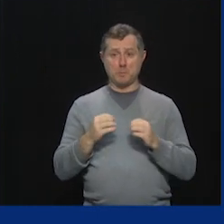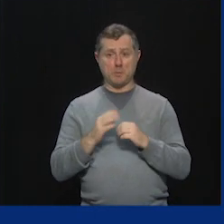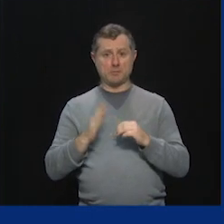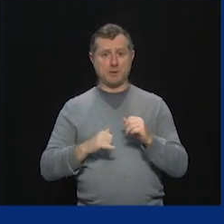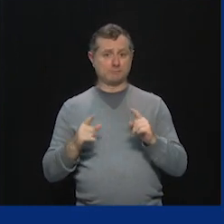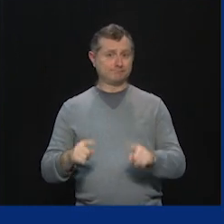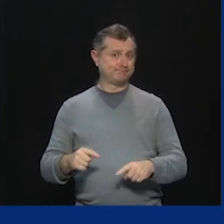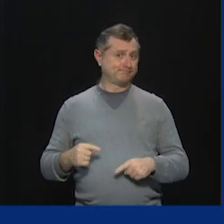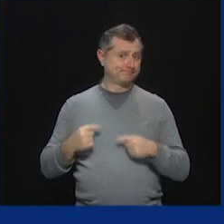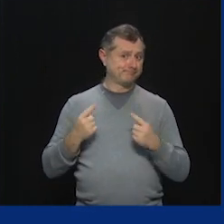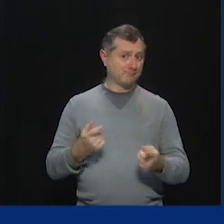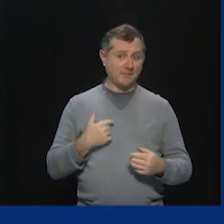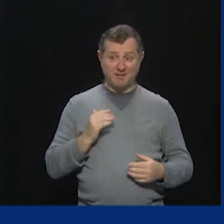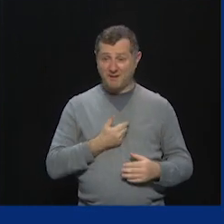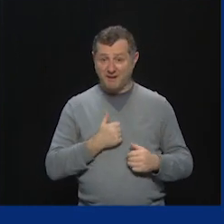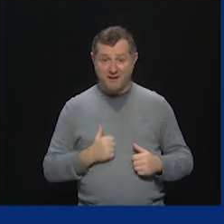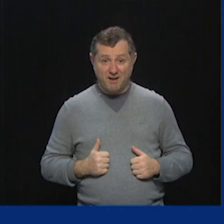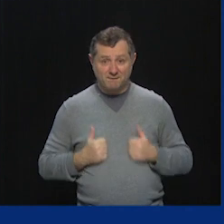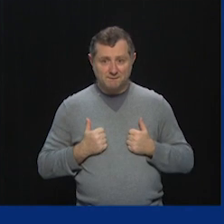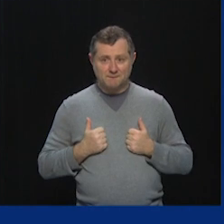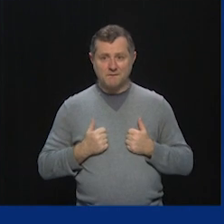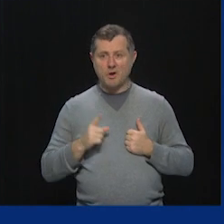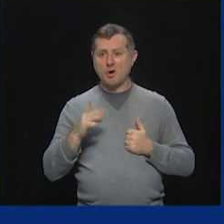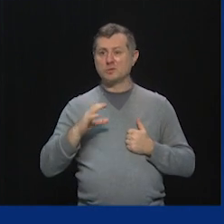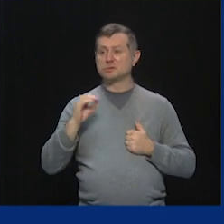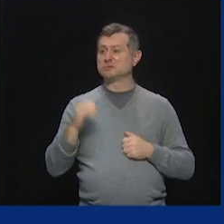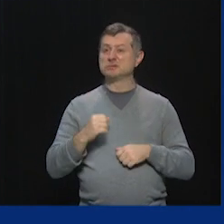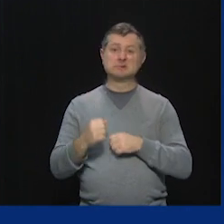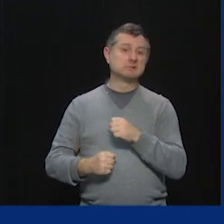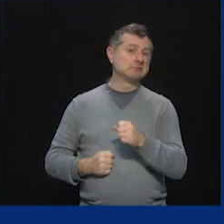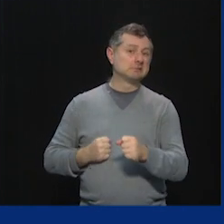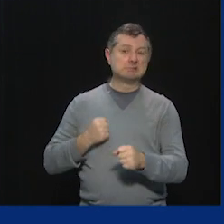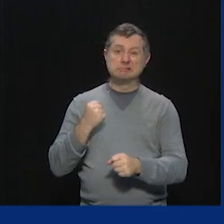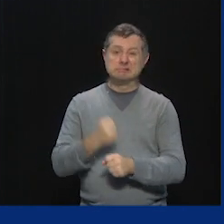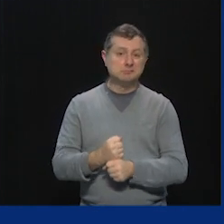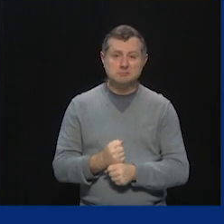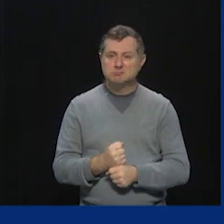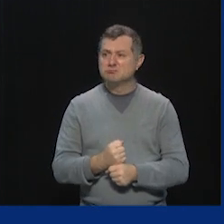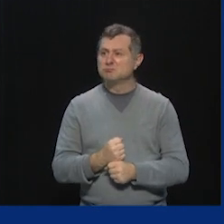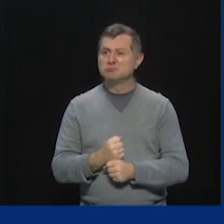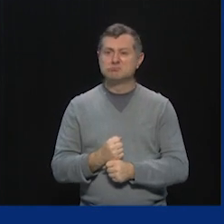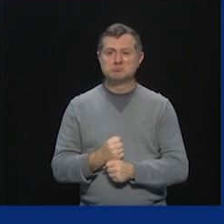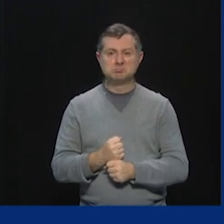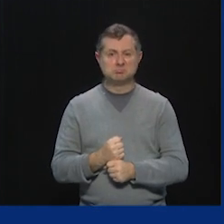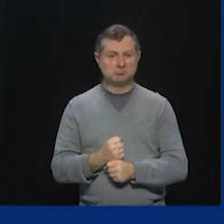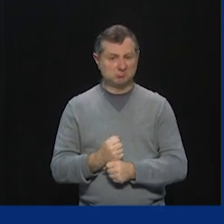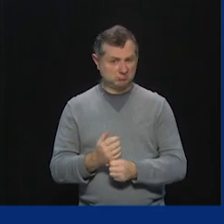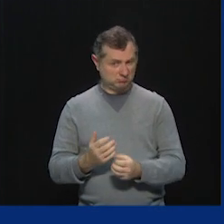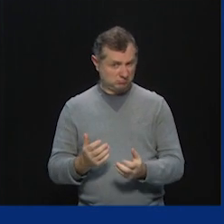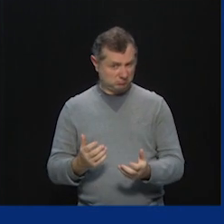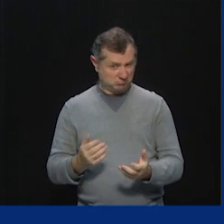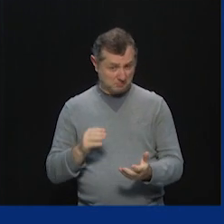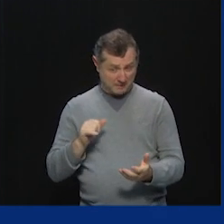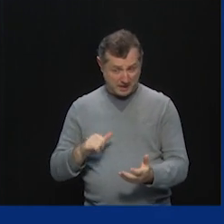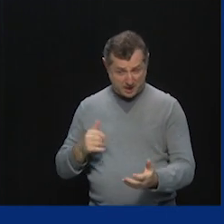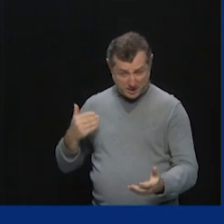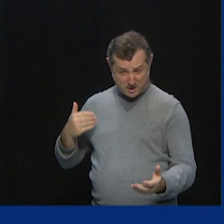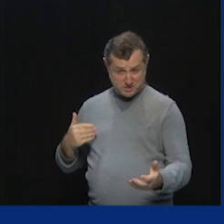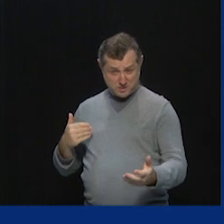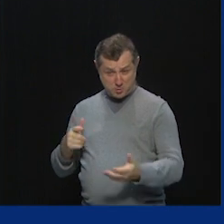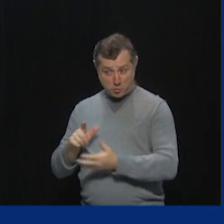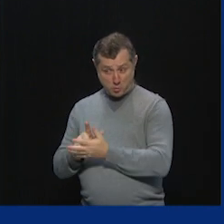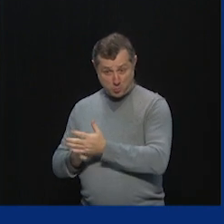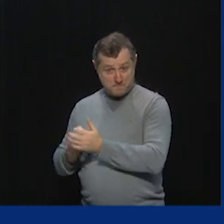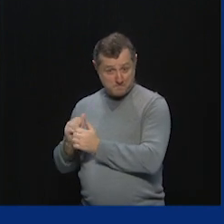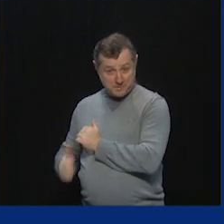more than any time in over 100 years. And yet, since May, when this law was enacted, in June, when it took full effect, we couldn't